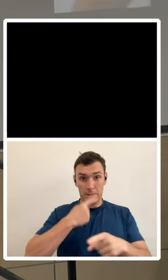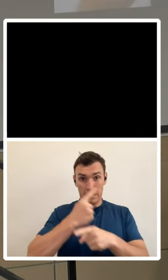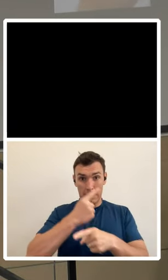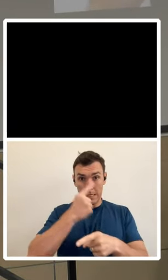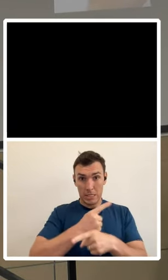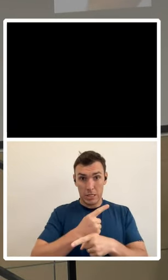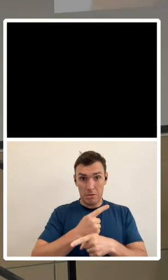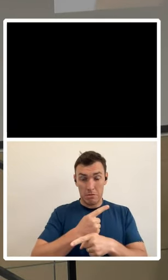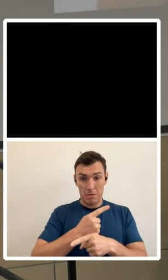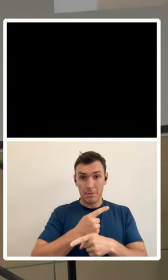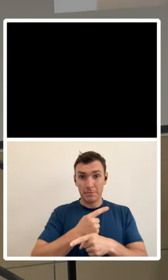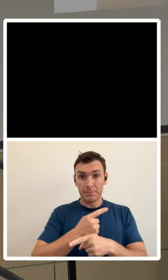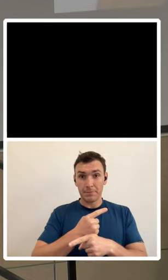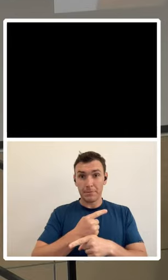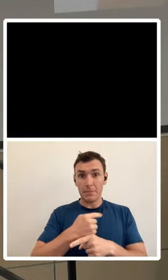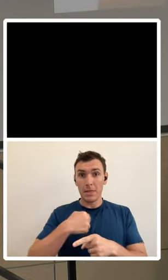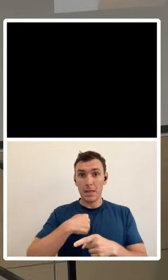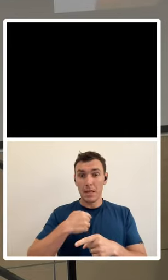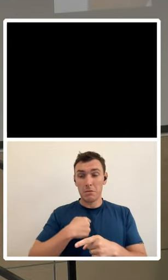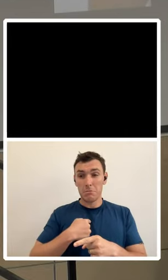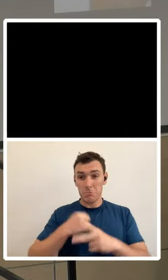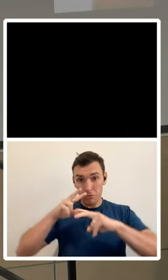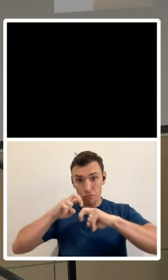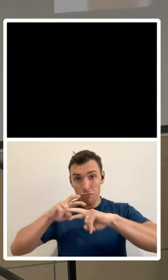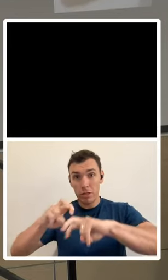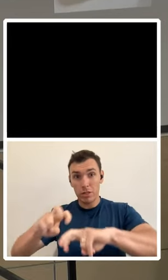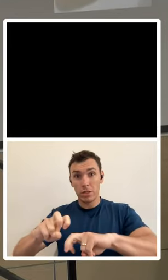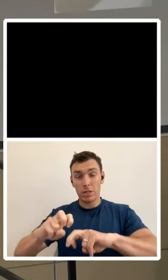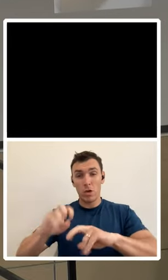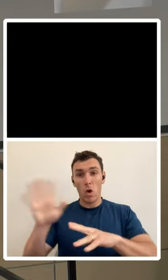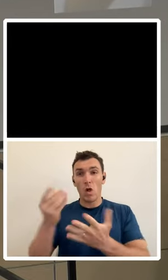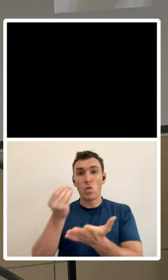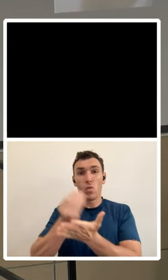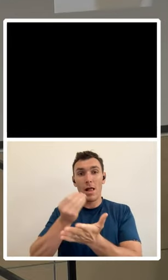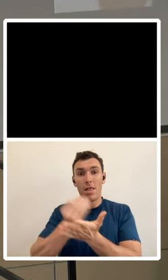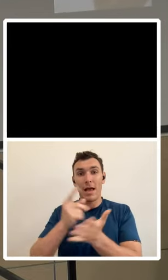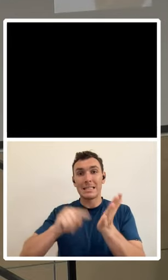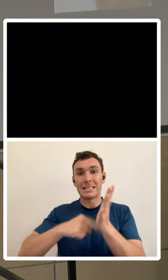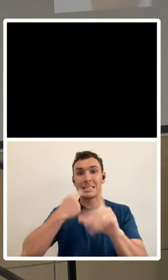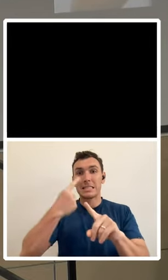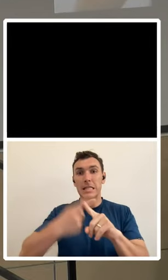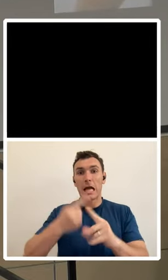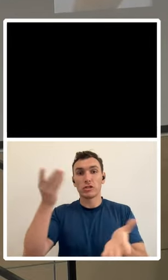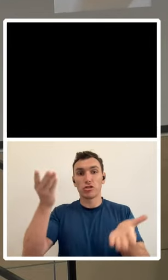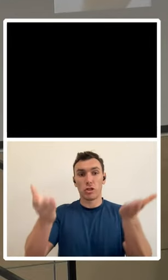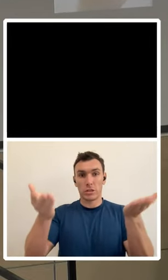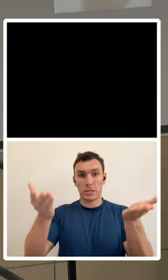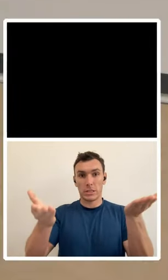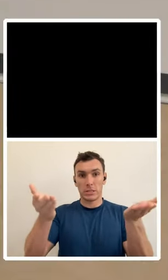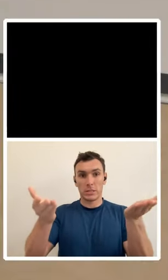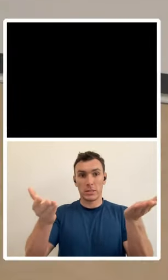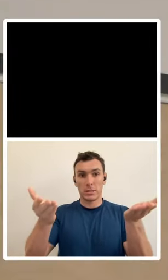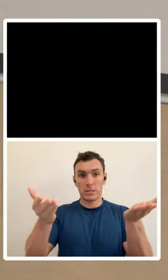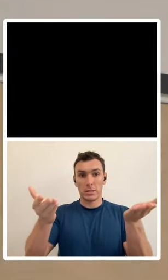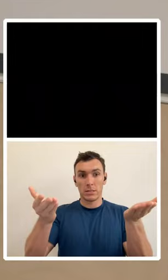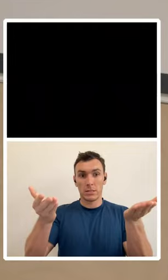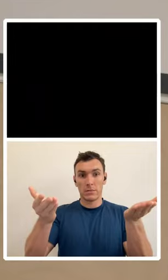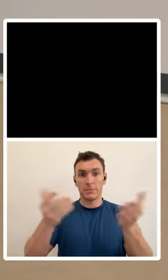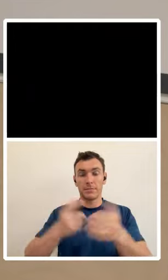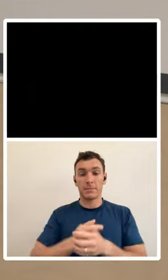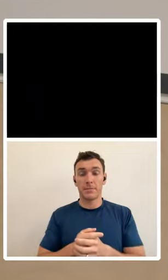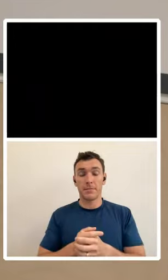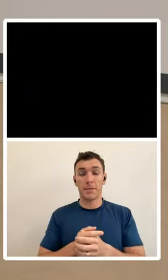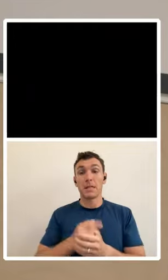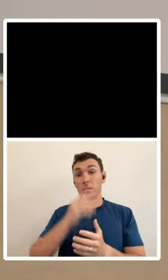wealth, elites, and tax justice, which is hosting this event tonight. And we are here to have a conversation